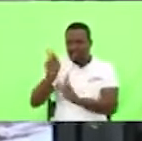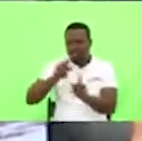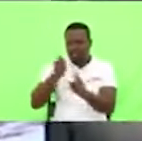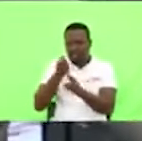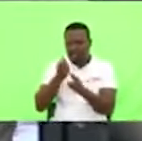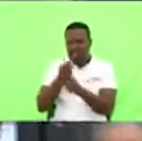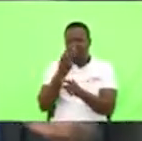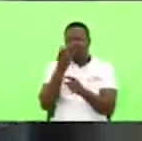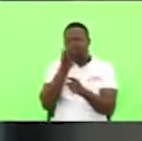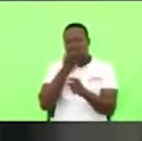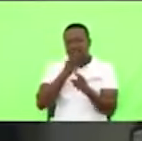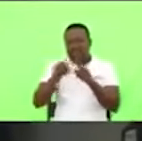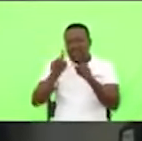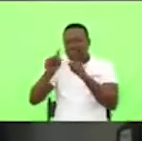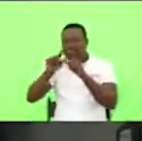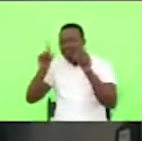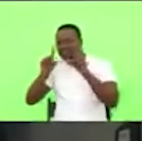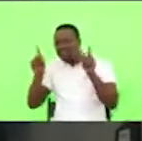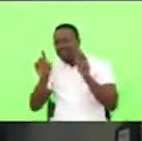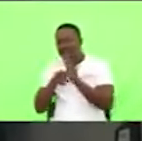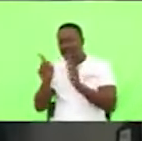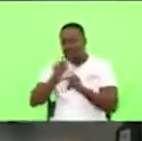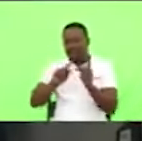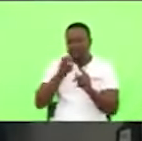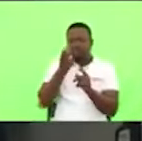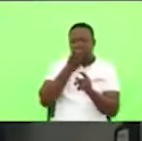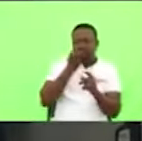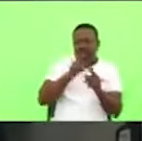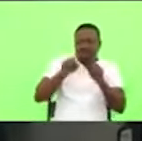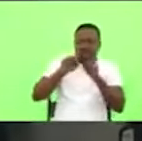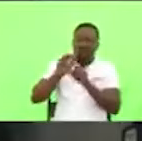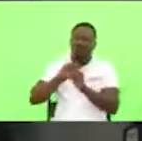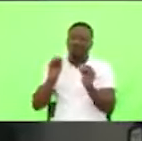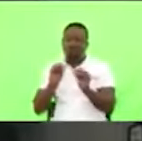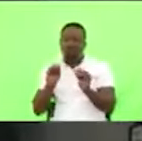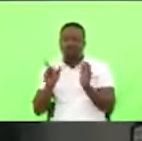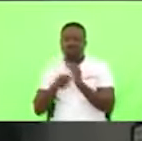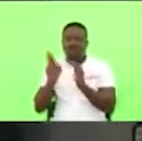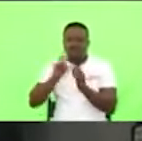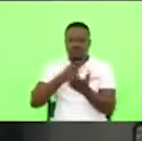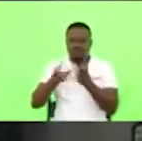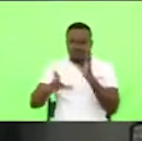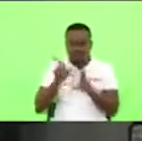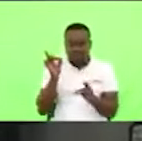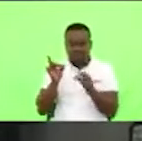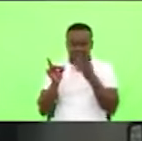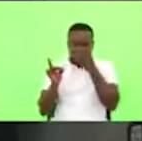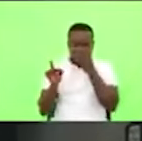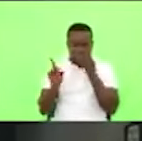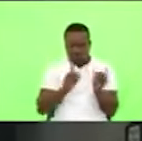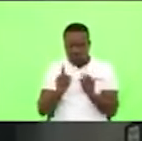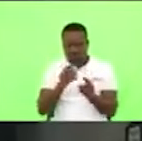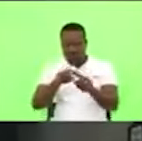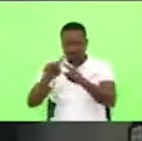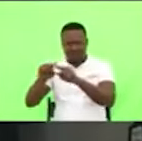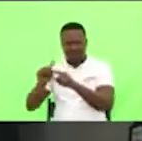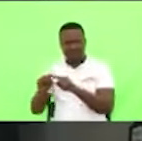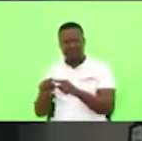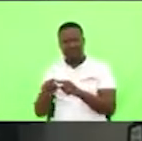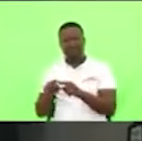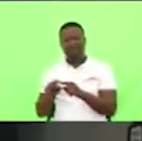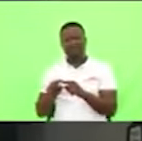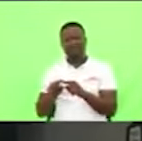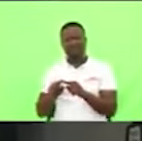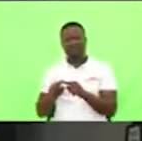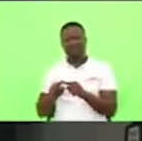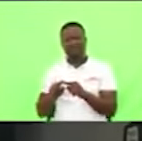speaking in tongues, and those who do not even speak in tongues will still use the Holy Spirit to do things.